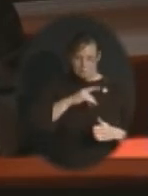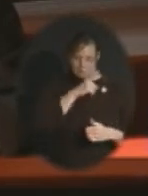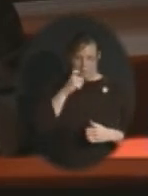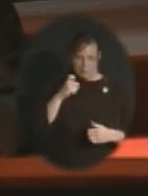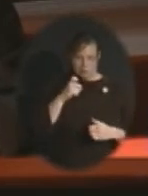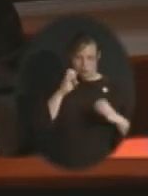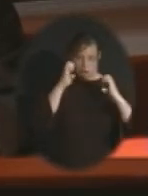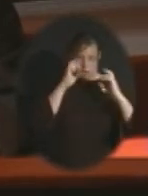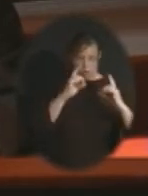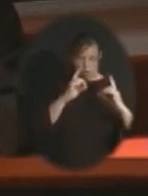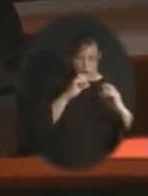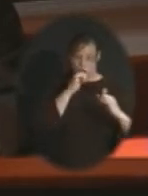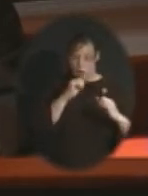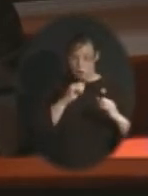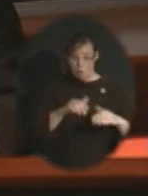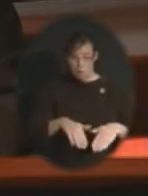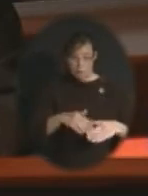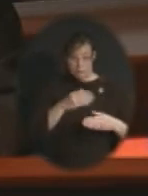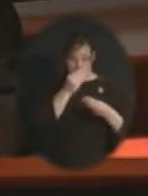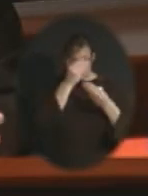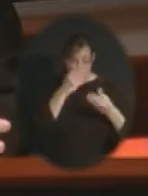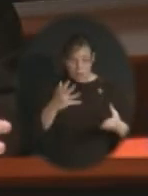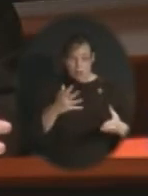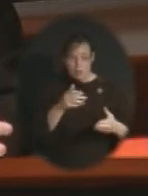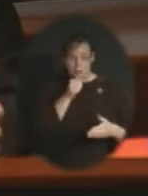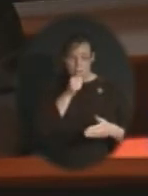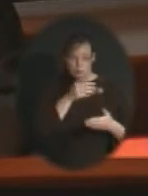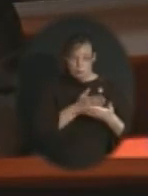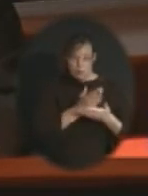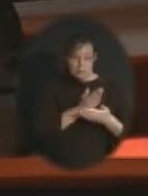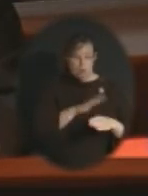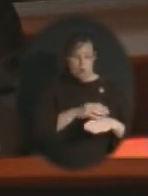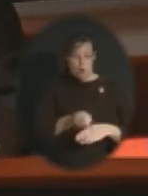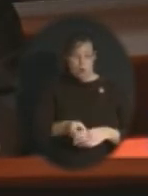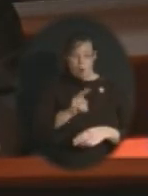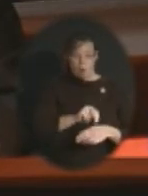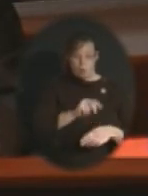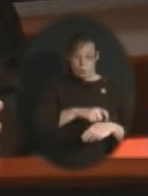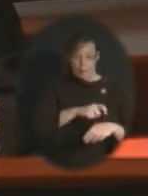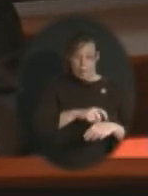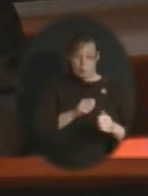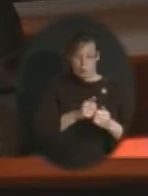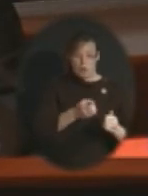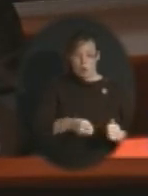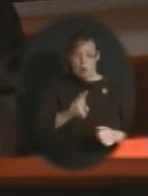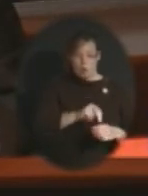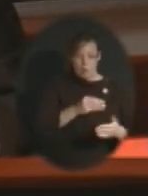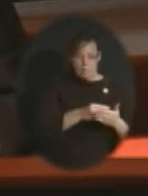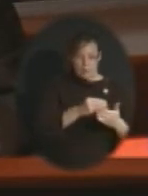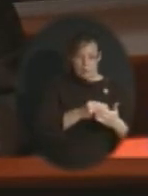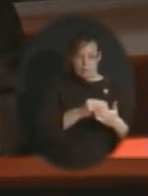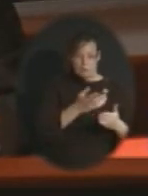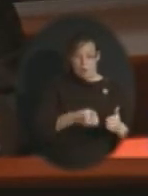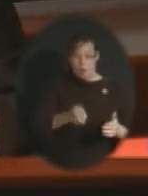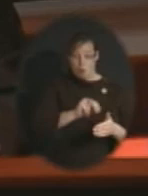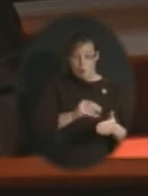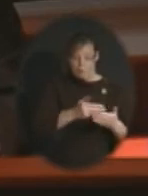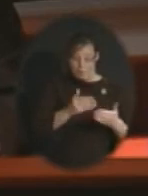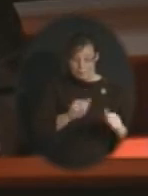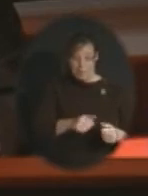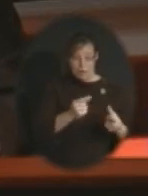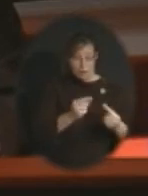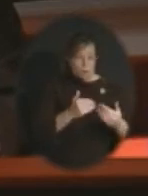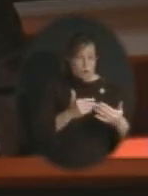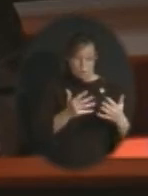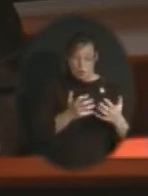are an educator, they don't give up their personal rights, so that on their own time, with their own money, with their own materials, they can do what they want to in terms